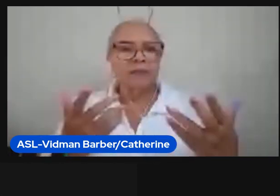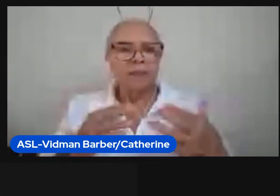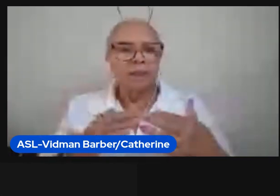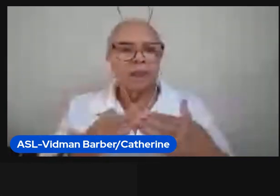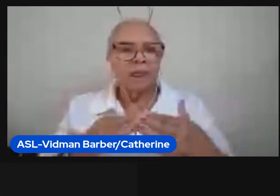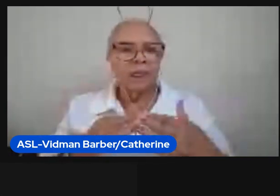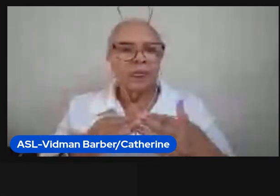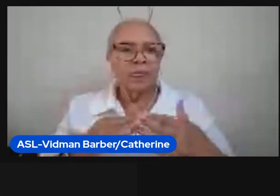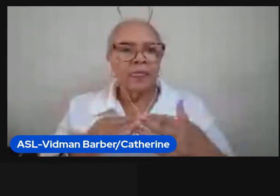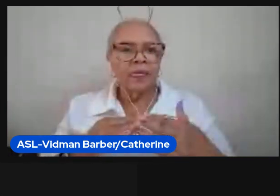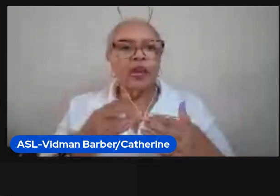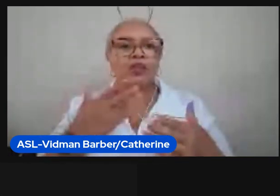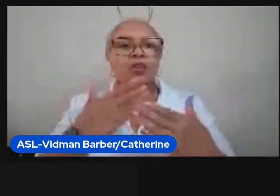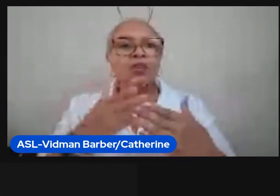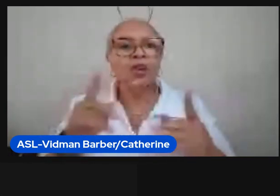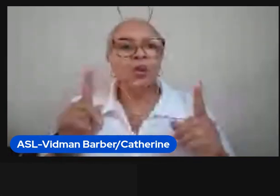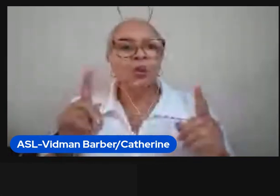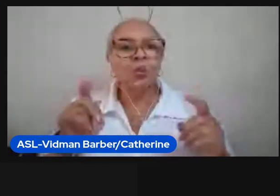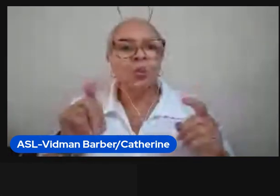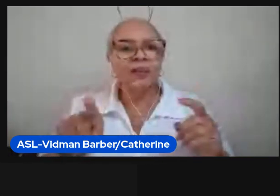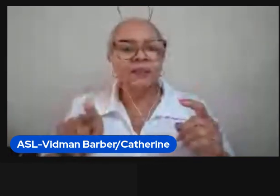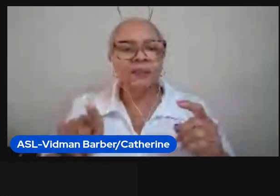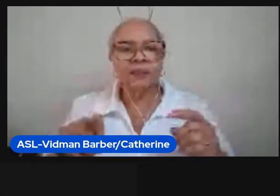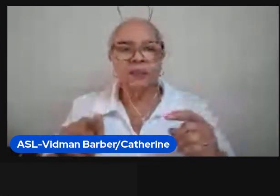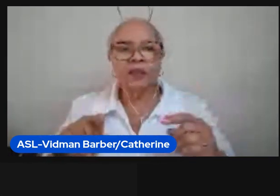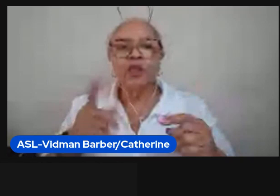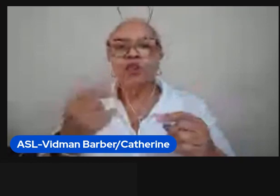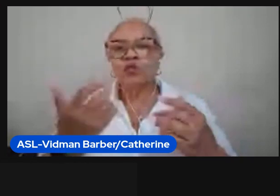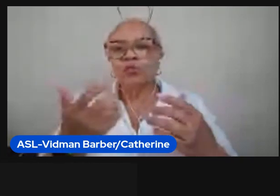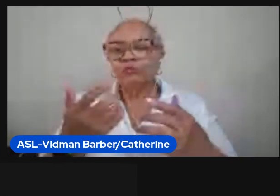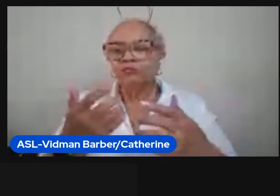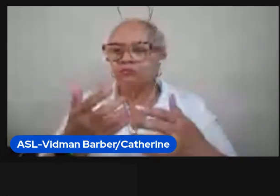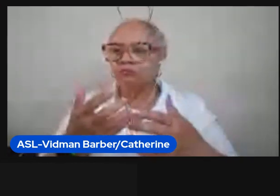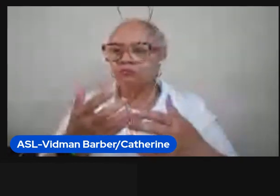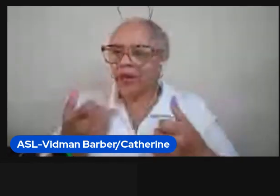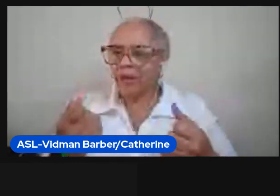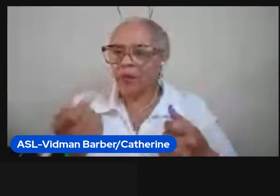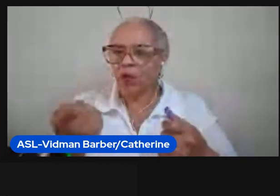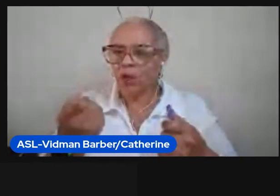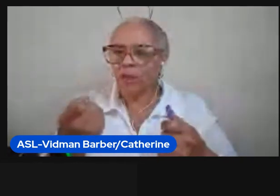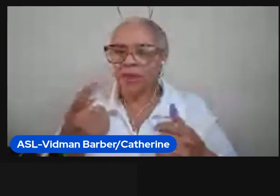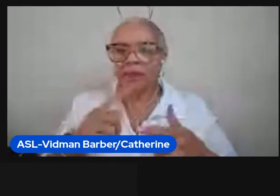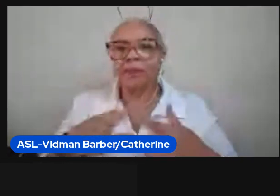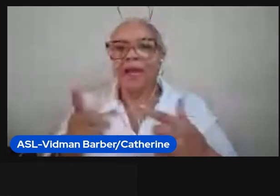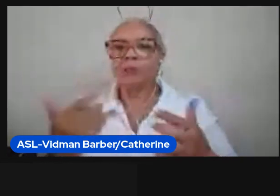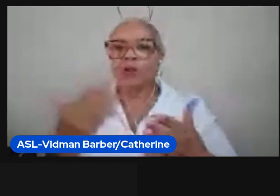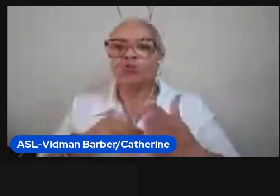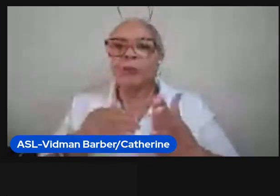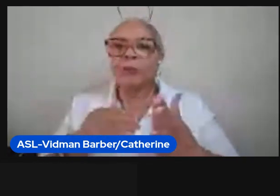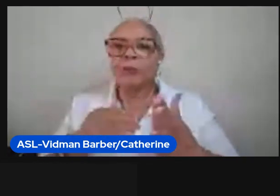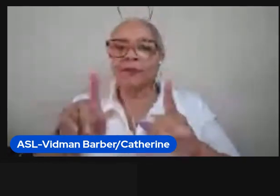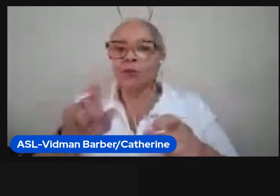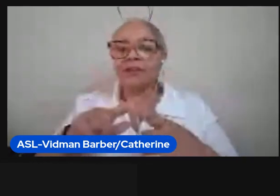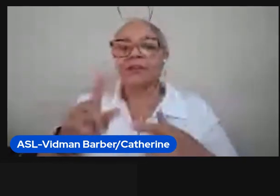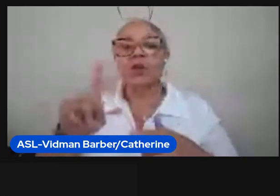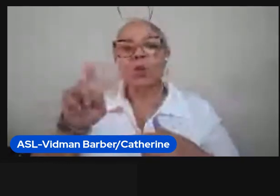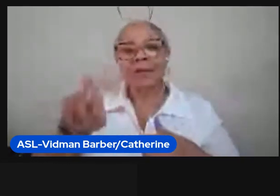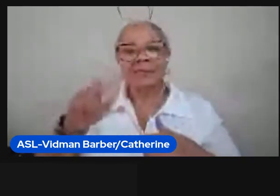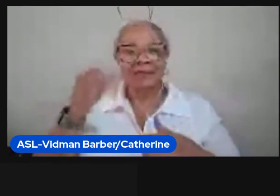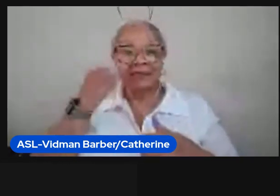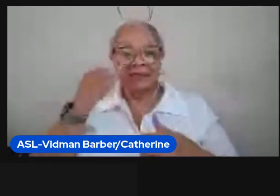That's a good question. So you're breaking up a little bit, so I'll repeat the question. The question was whether we saw the